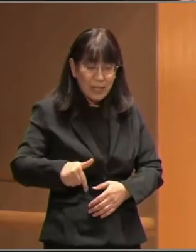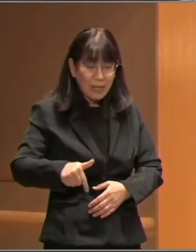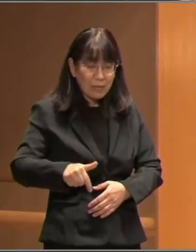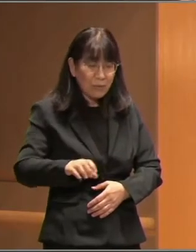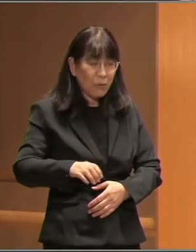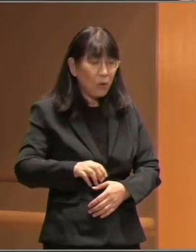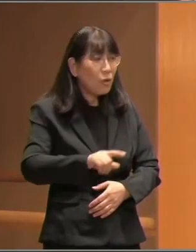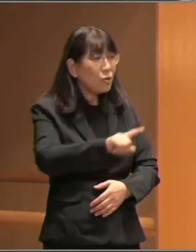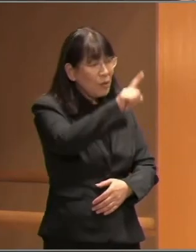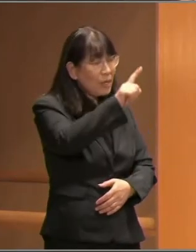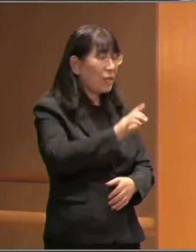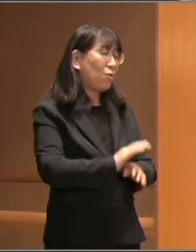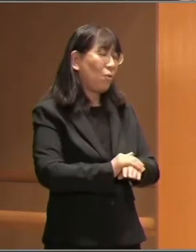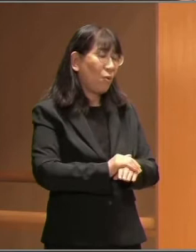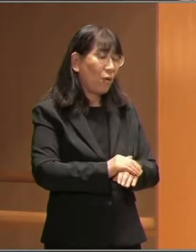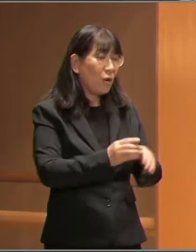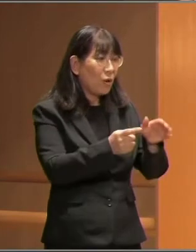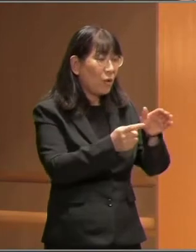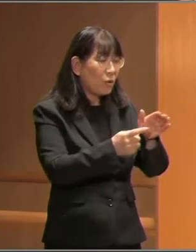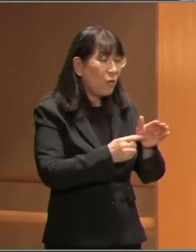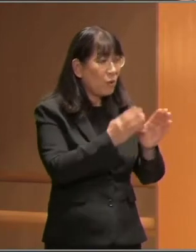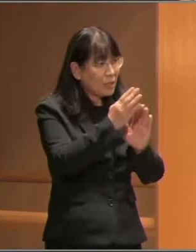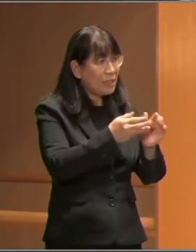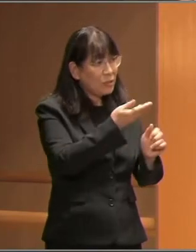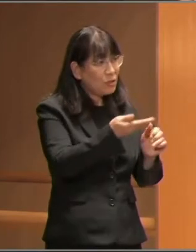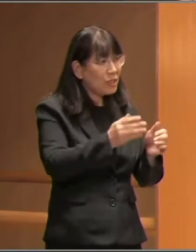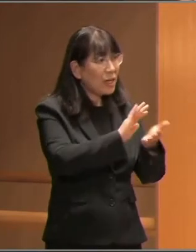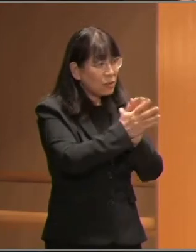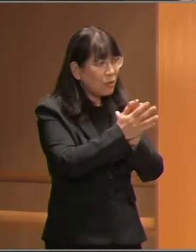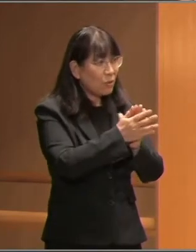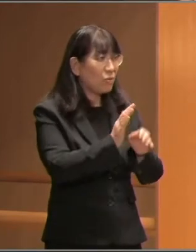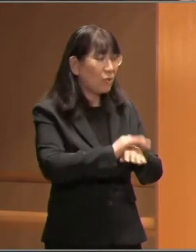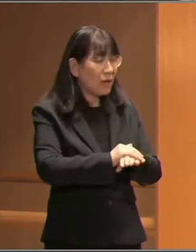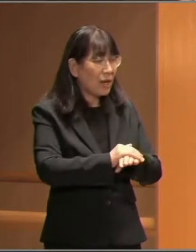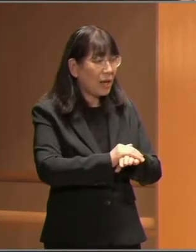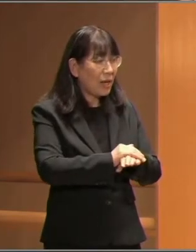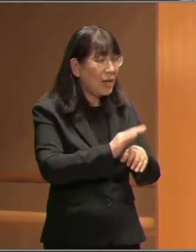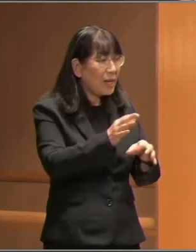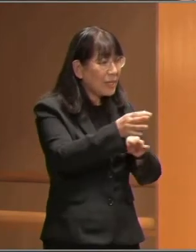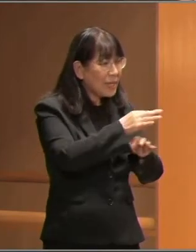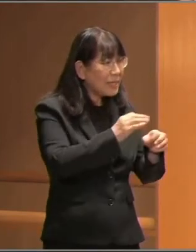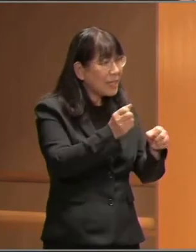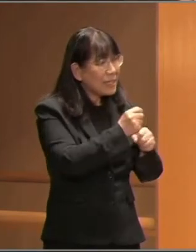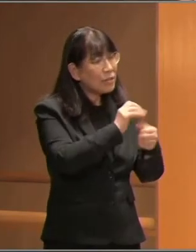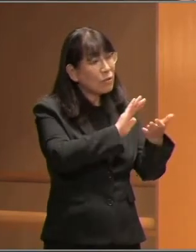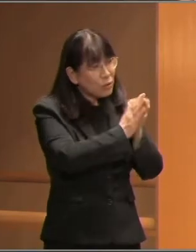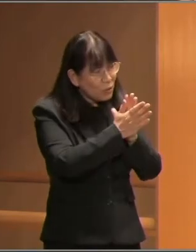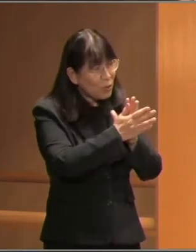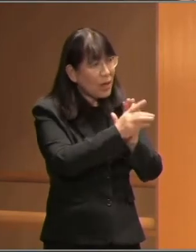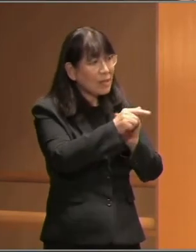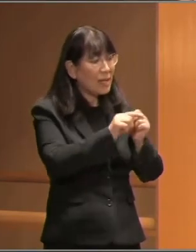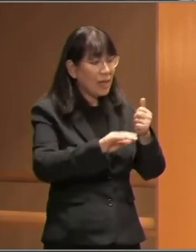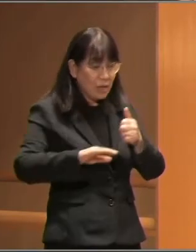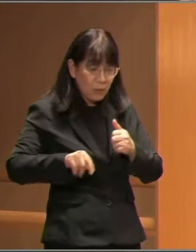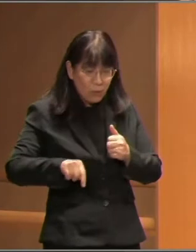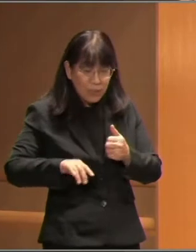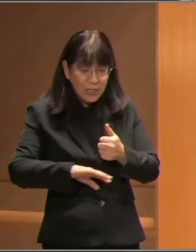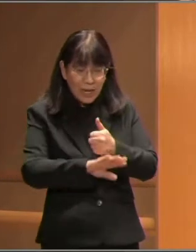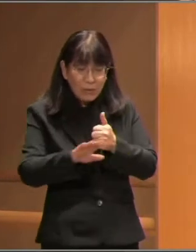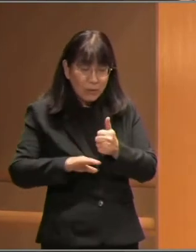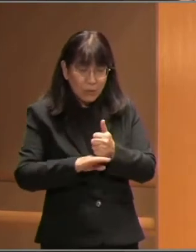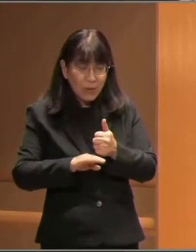the MAFF, and the MEXT, and the MAT,